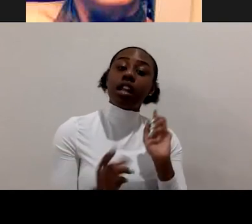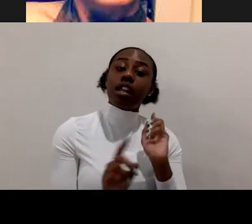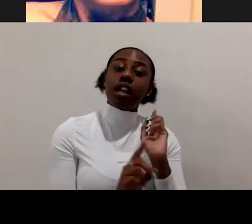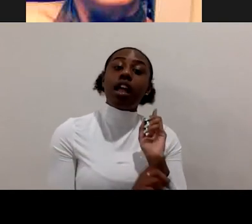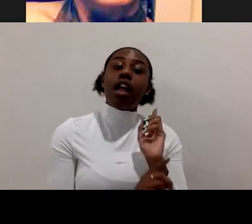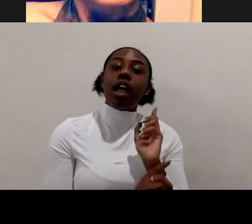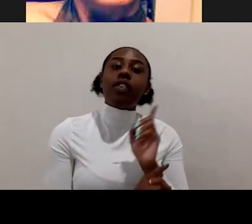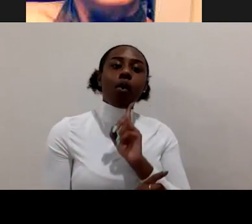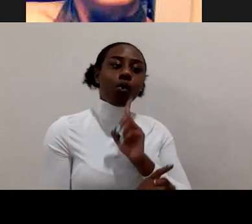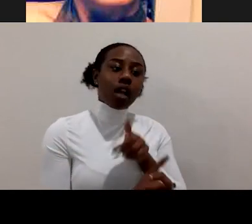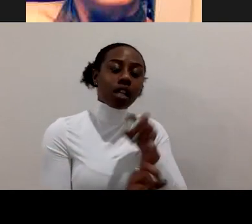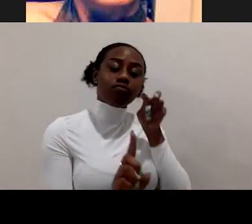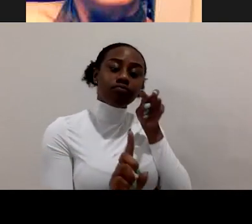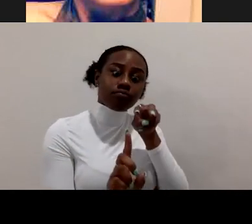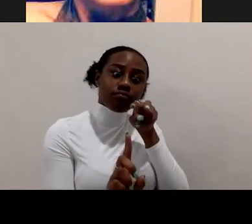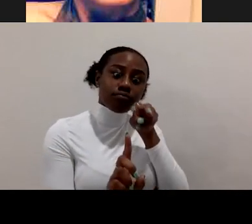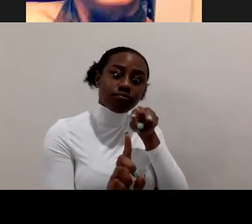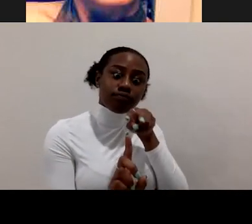people's,